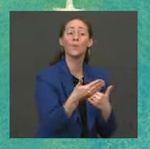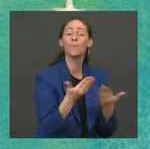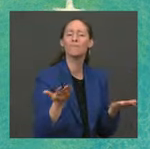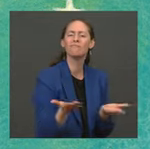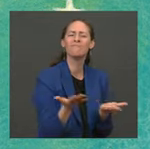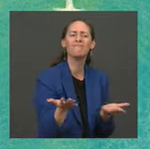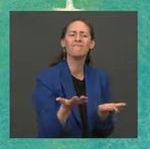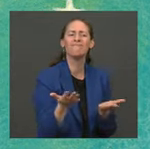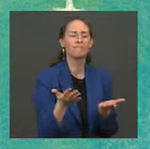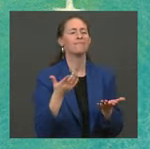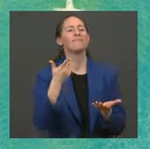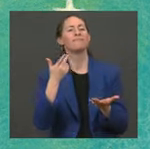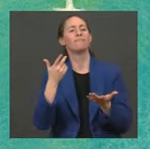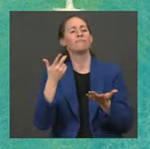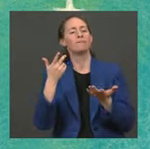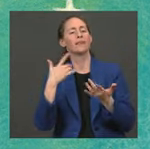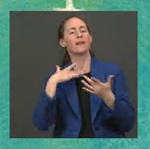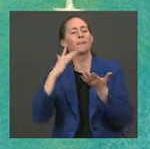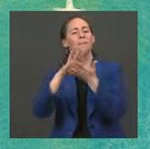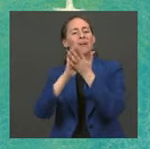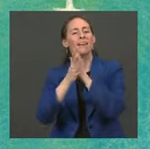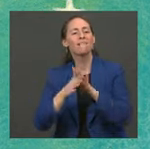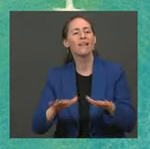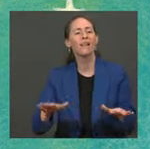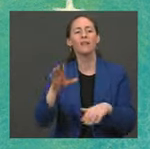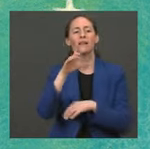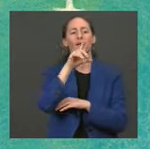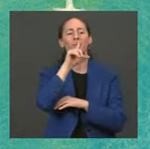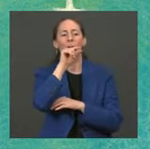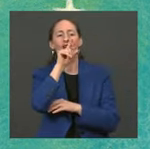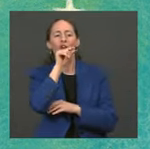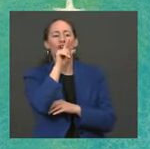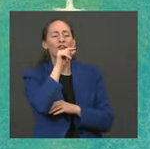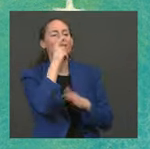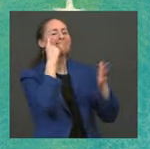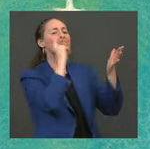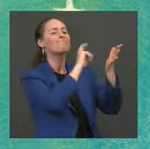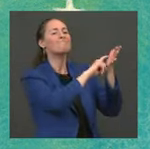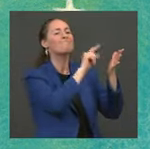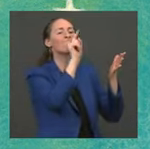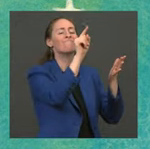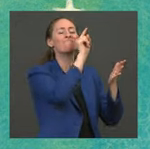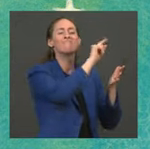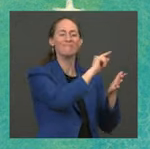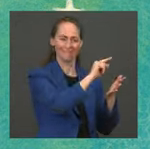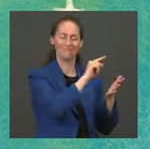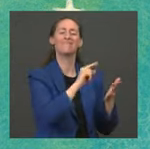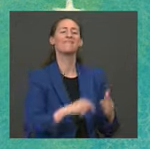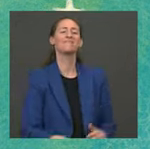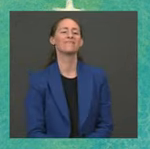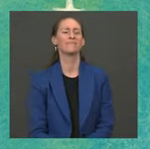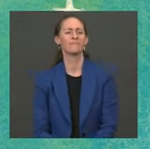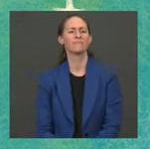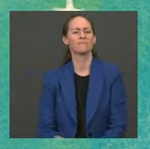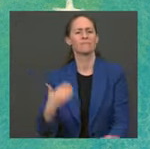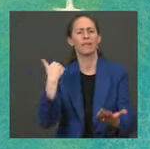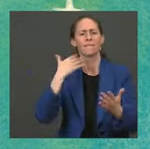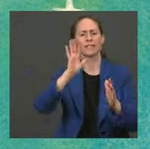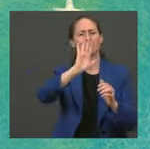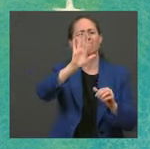fir, each carrying the name of our United States and territories, the unique voices of our country,